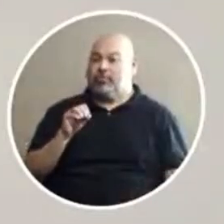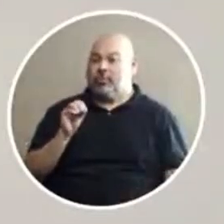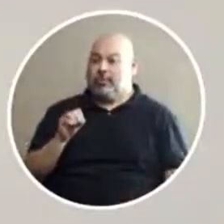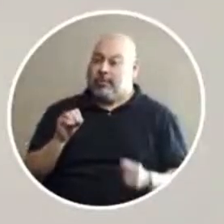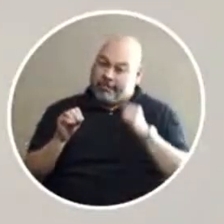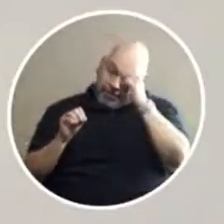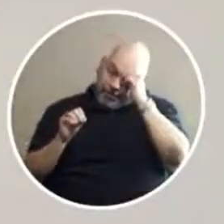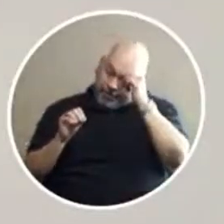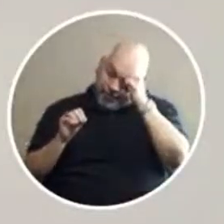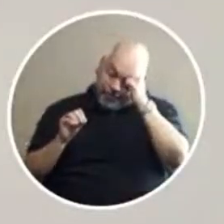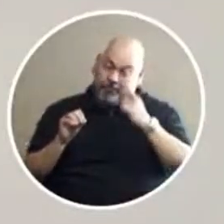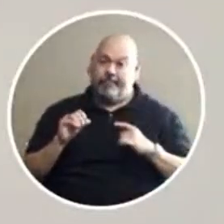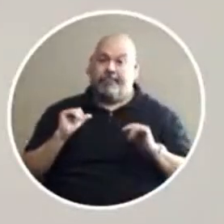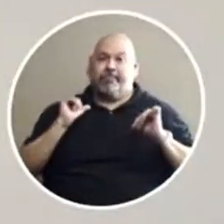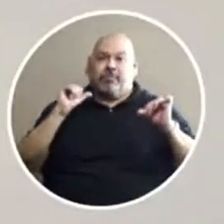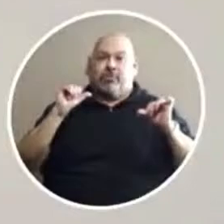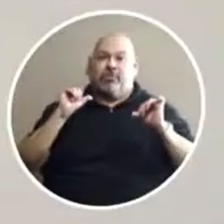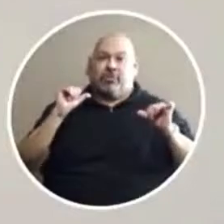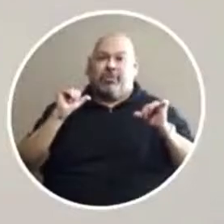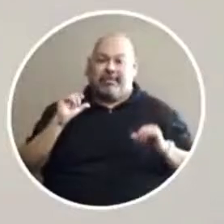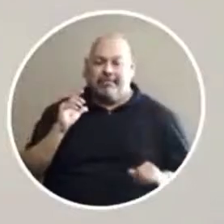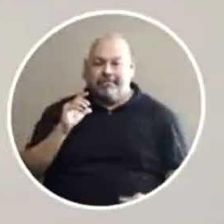2.3% attended gyms.